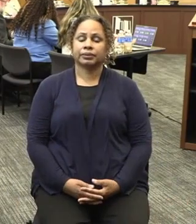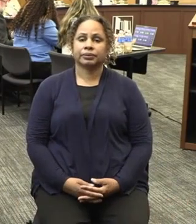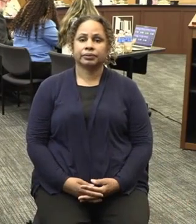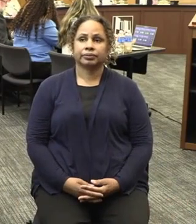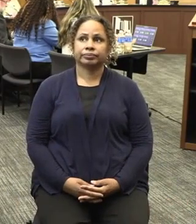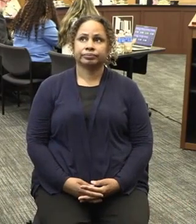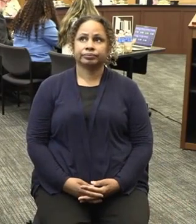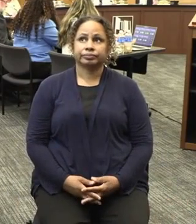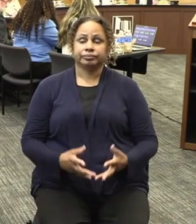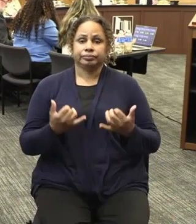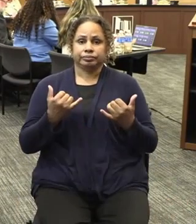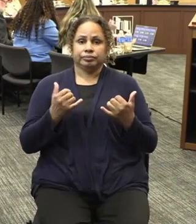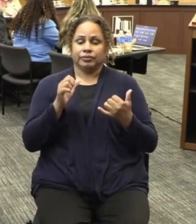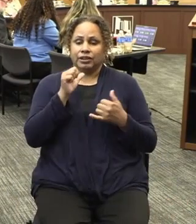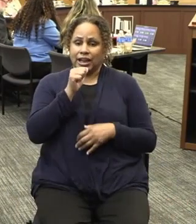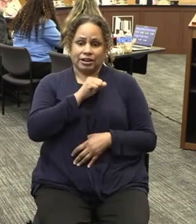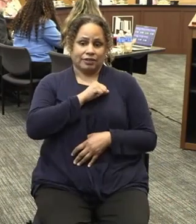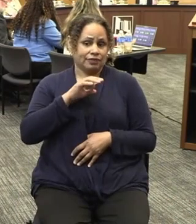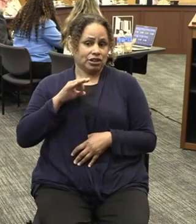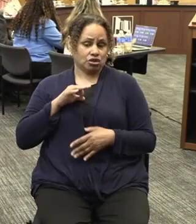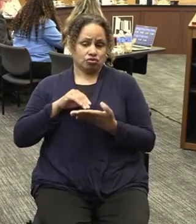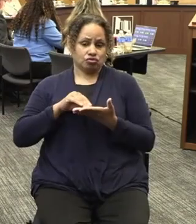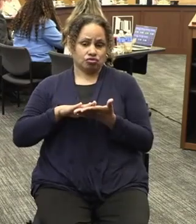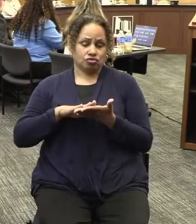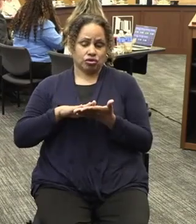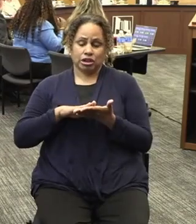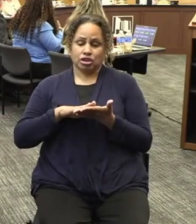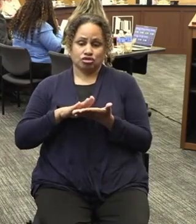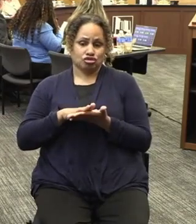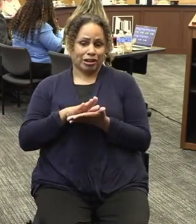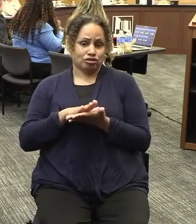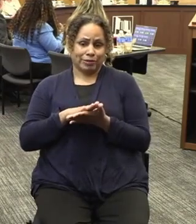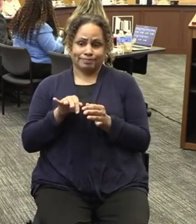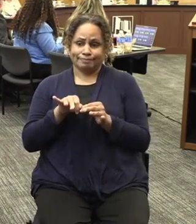At this point, if it's not an official transcript, we were not going to add it.